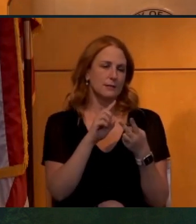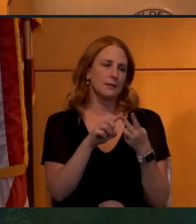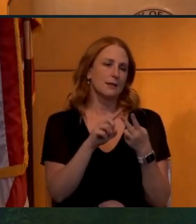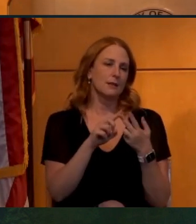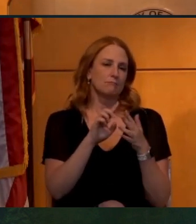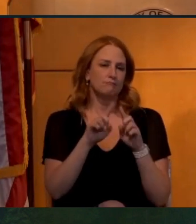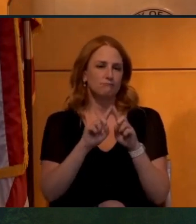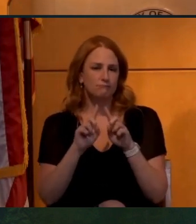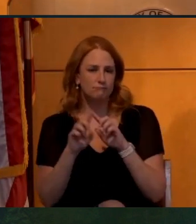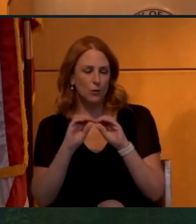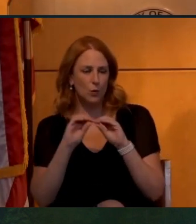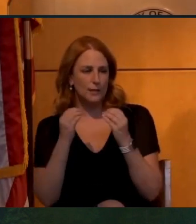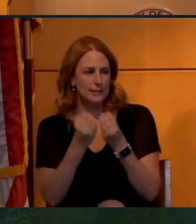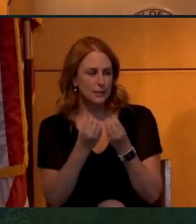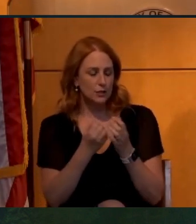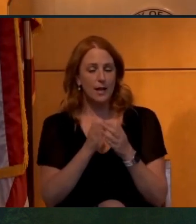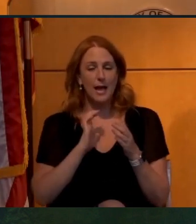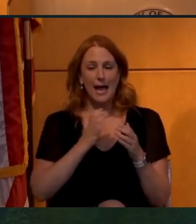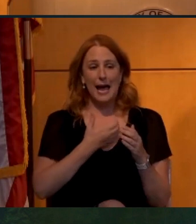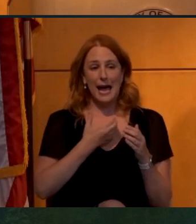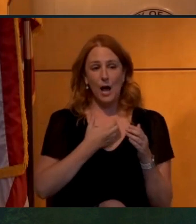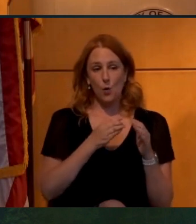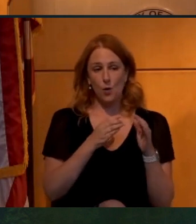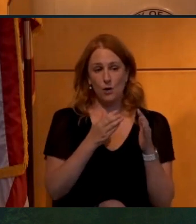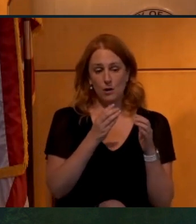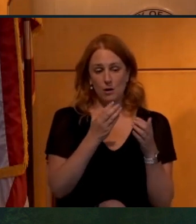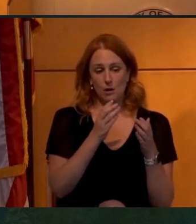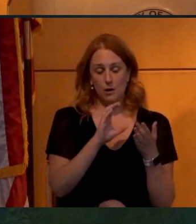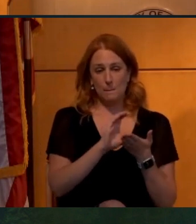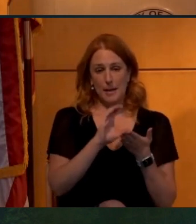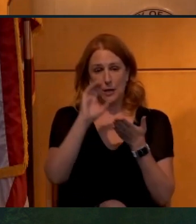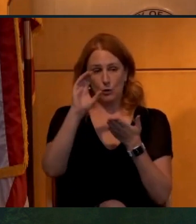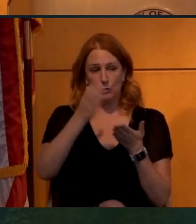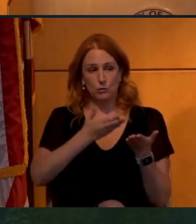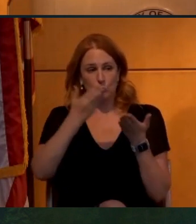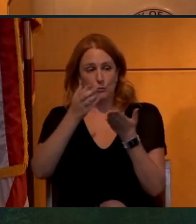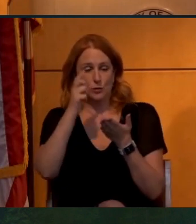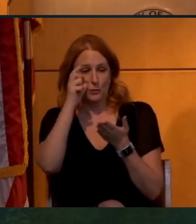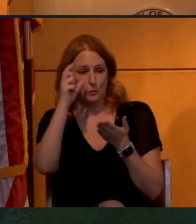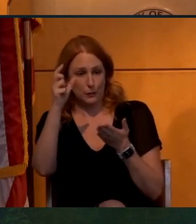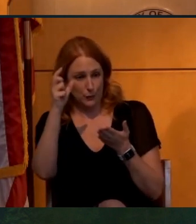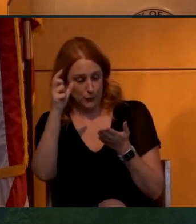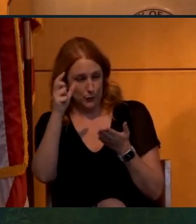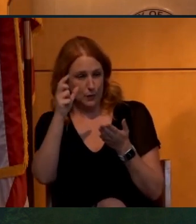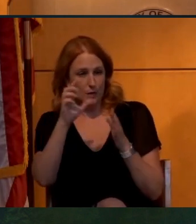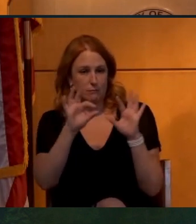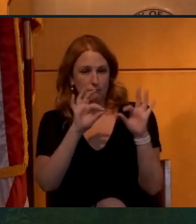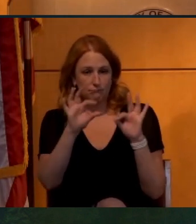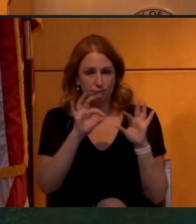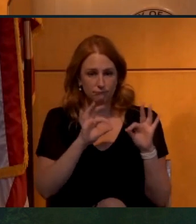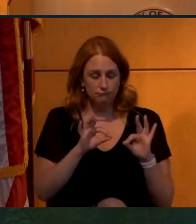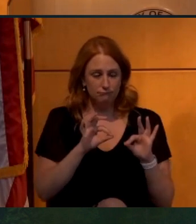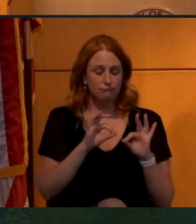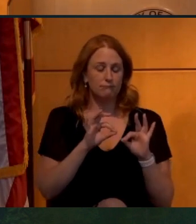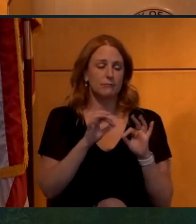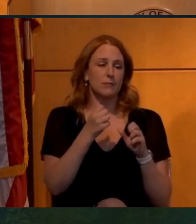And so our selected payloads are chosen from among solicitations to the community. We have various directed work within the